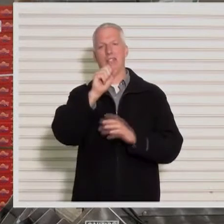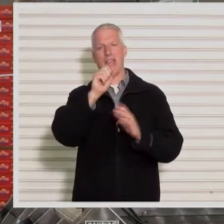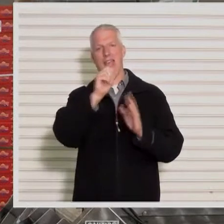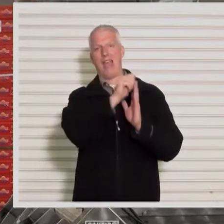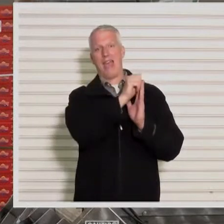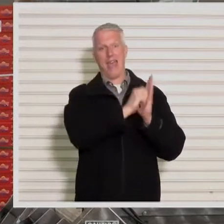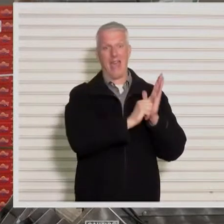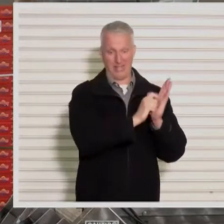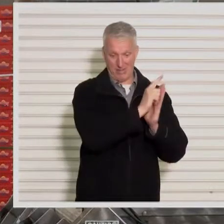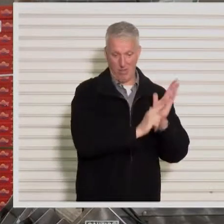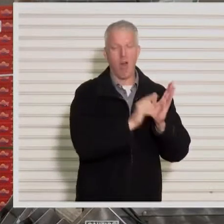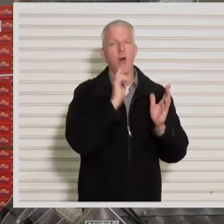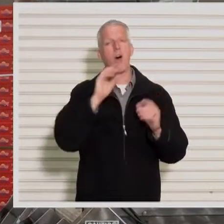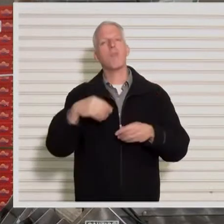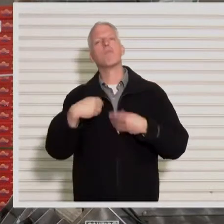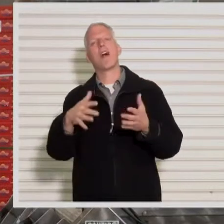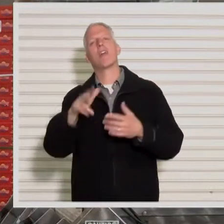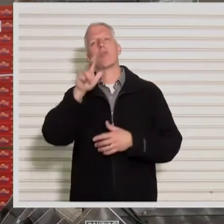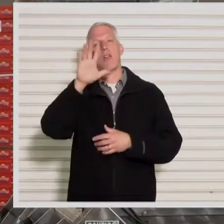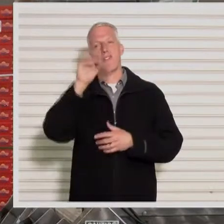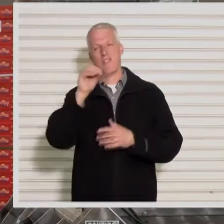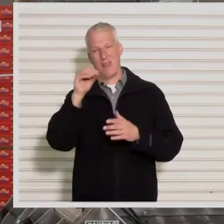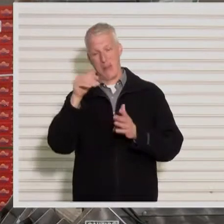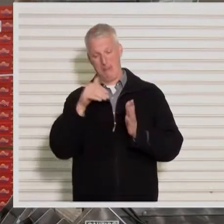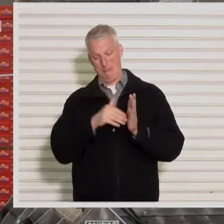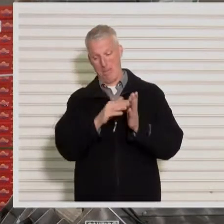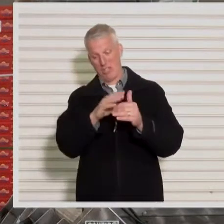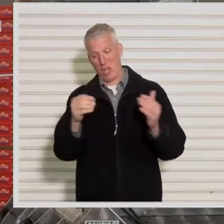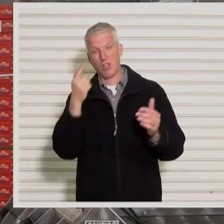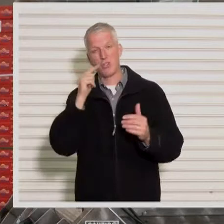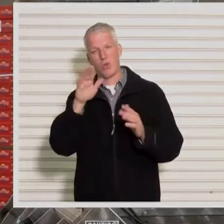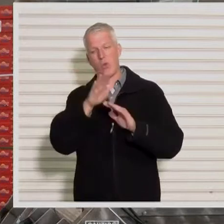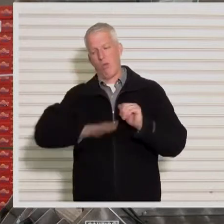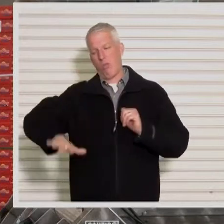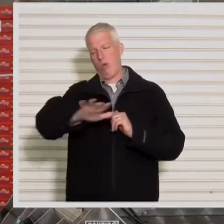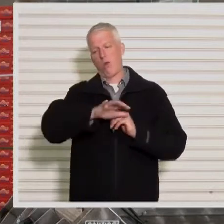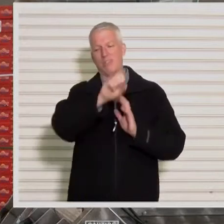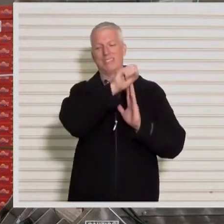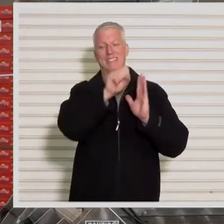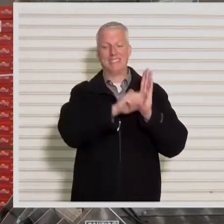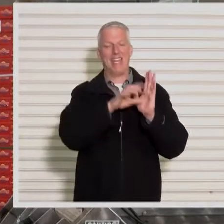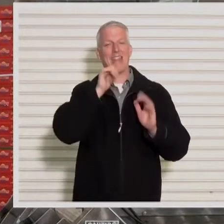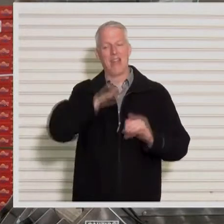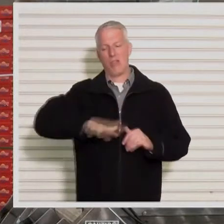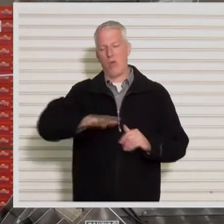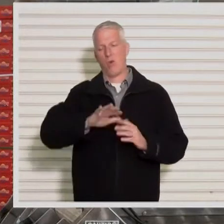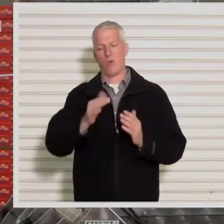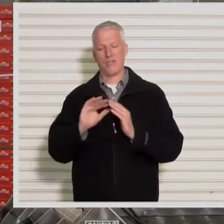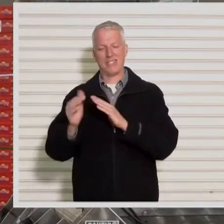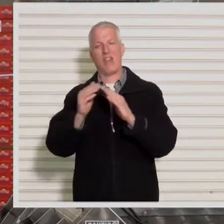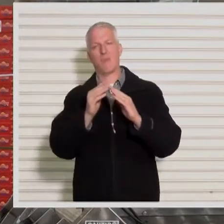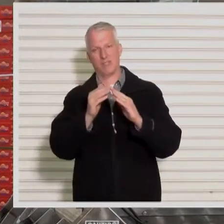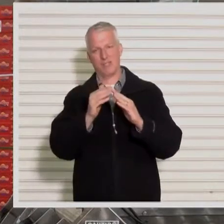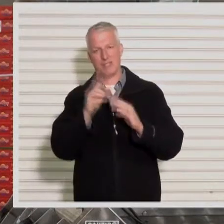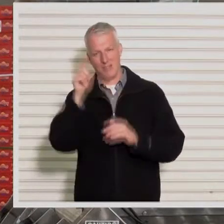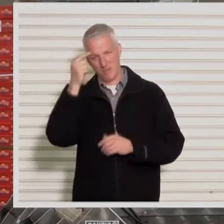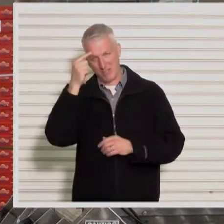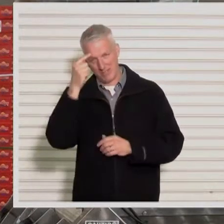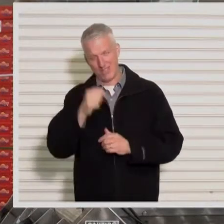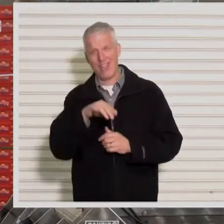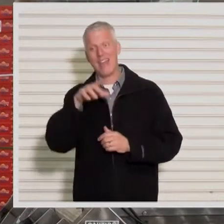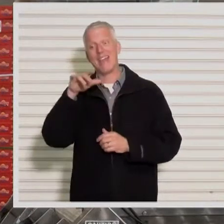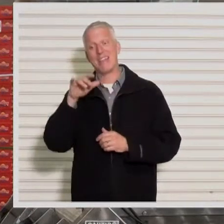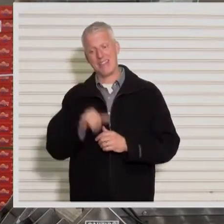in direct assistance to state and local governments. That money has allowed